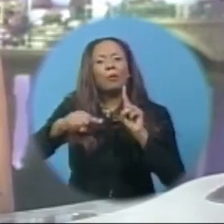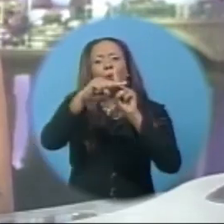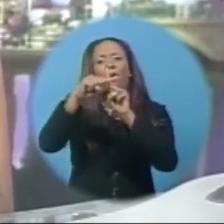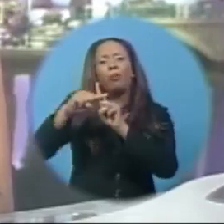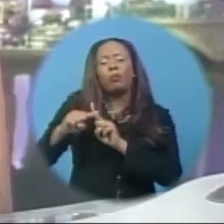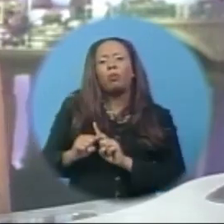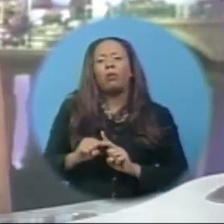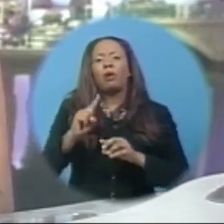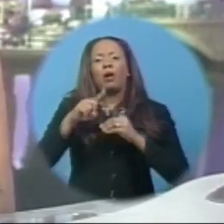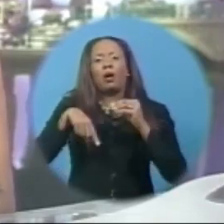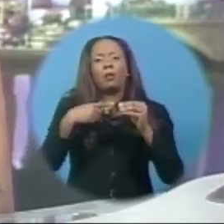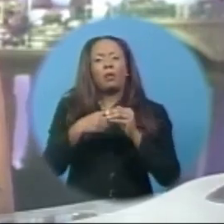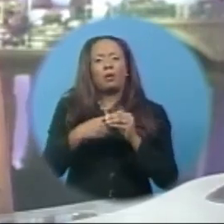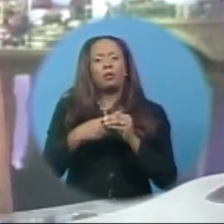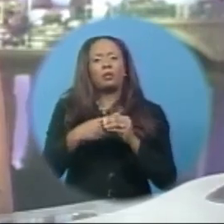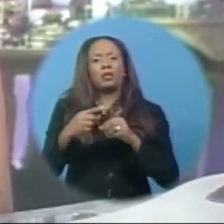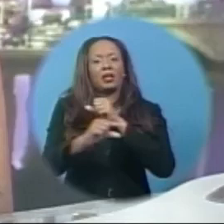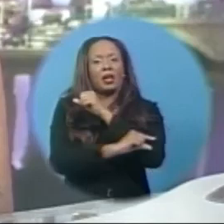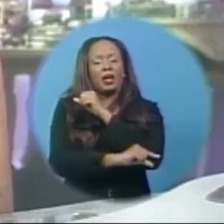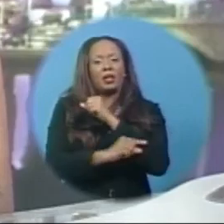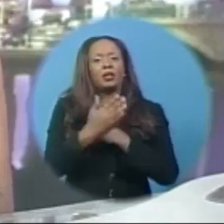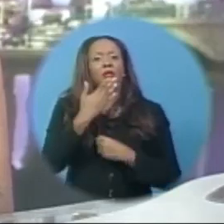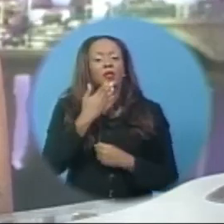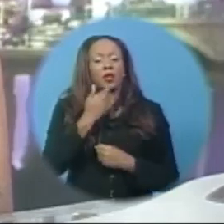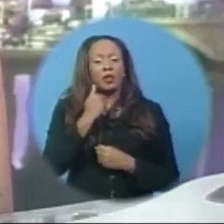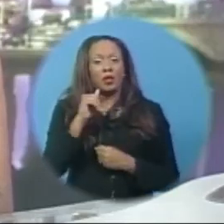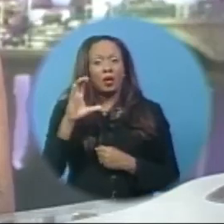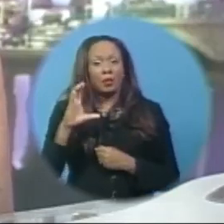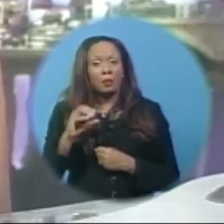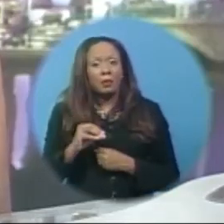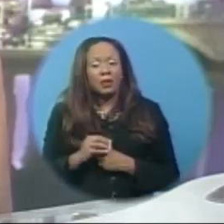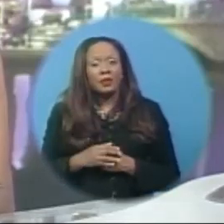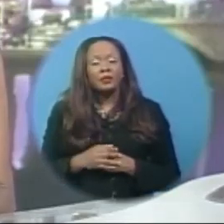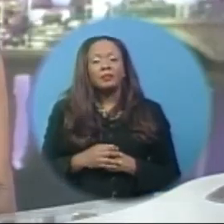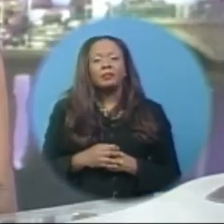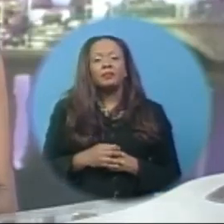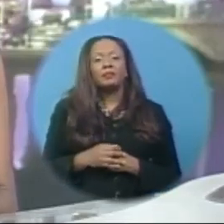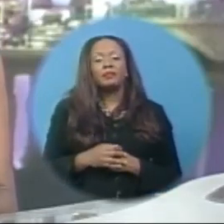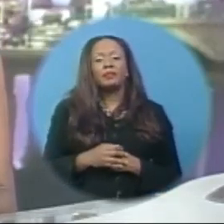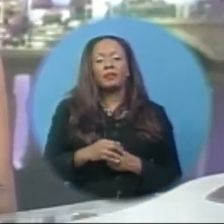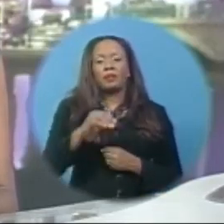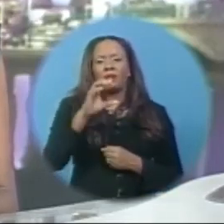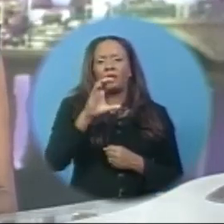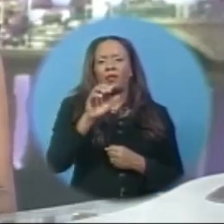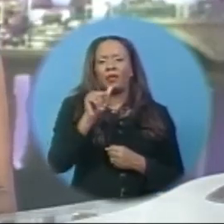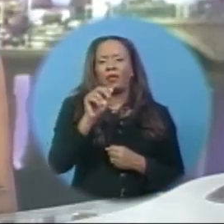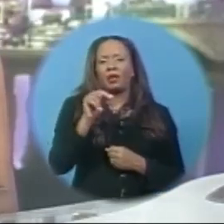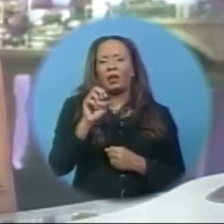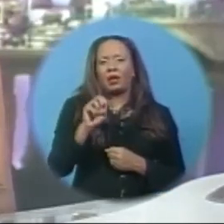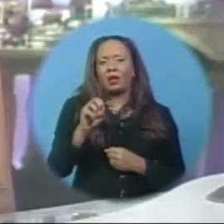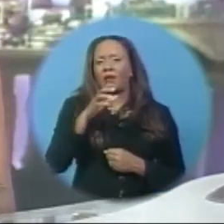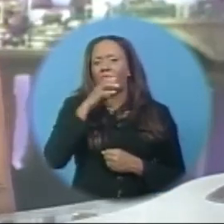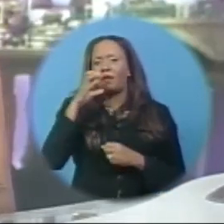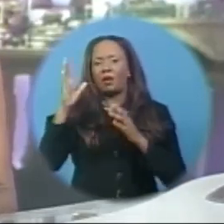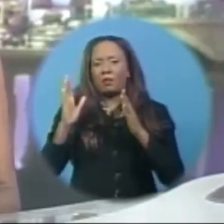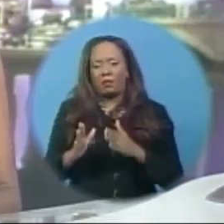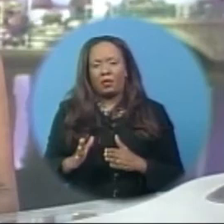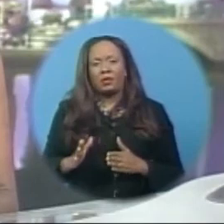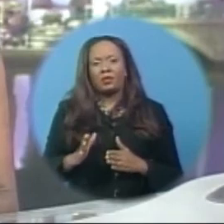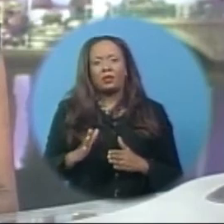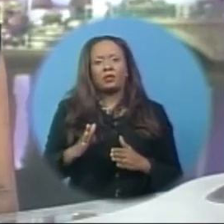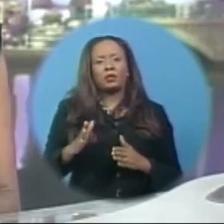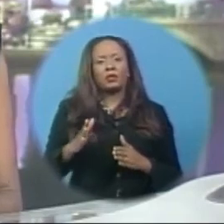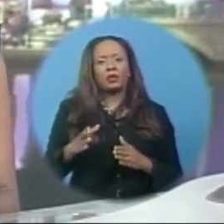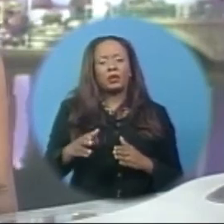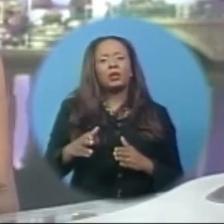Guyana Sugar Company. Well, Mr. Holder says cane farmers will account for over 50% of the canes supplied to the factory, and